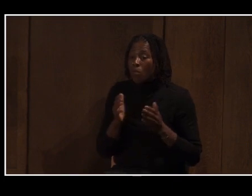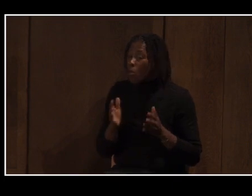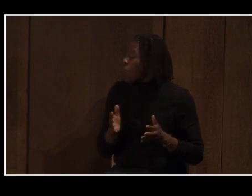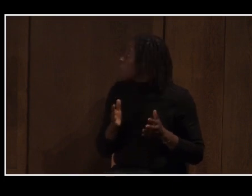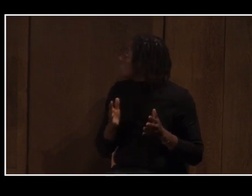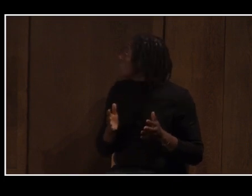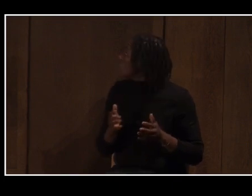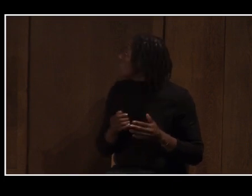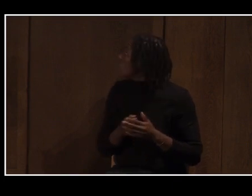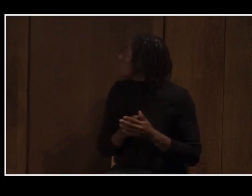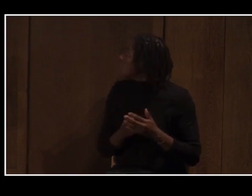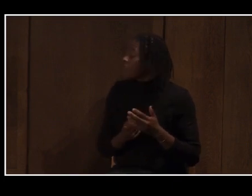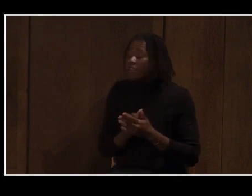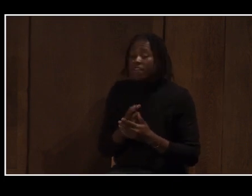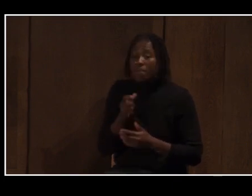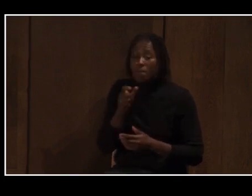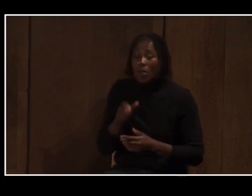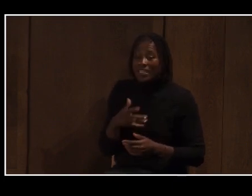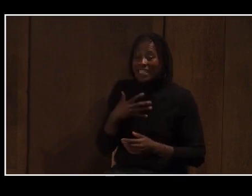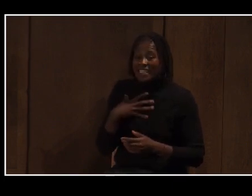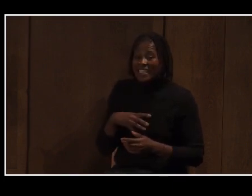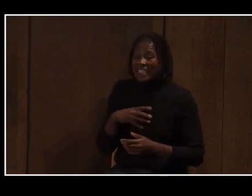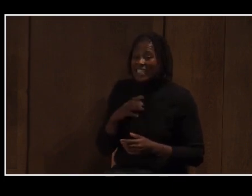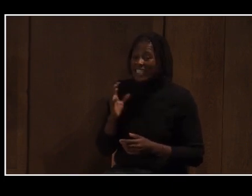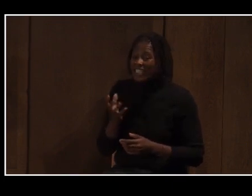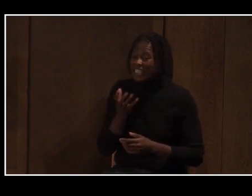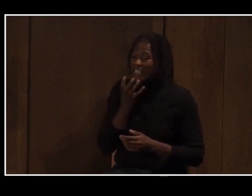it out of the exhibition.